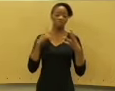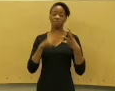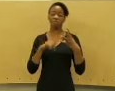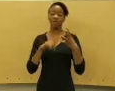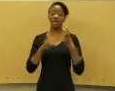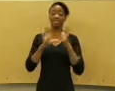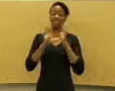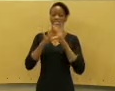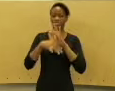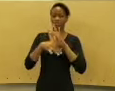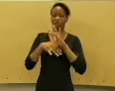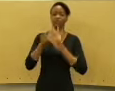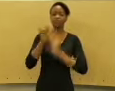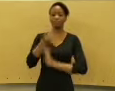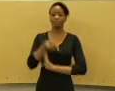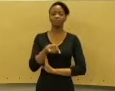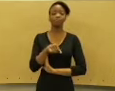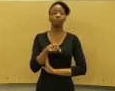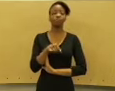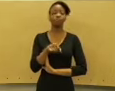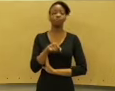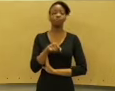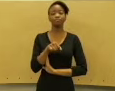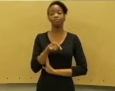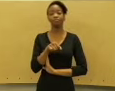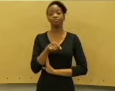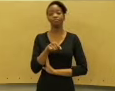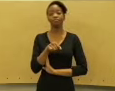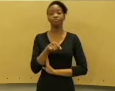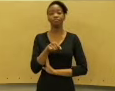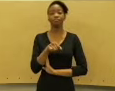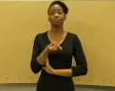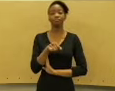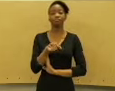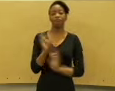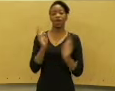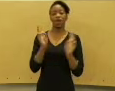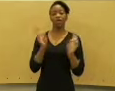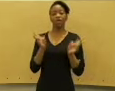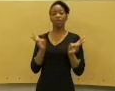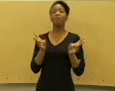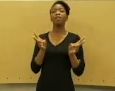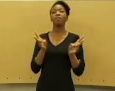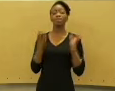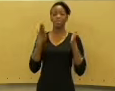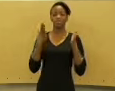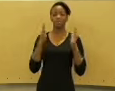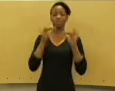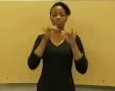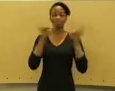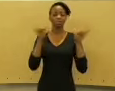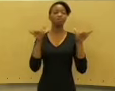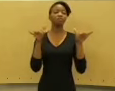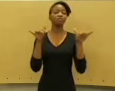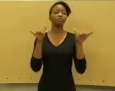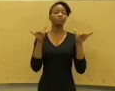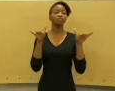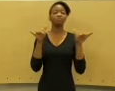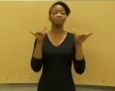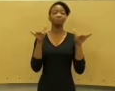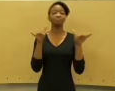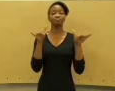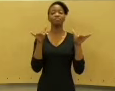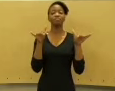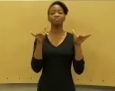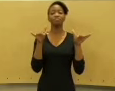idea that we abled bodies sort of write off differently abled